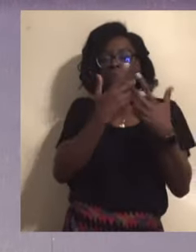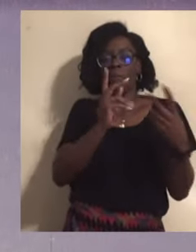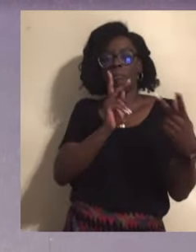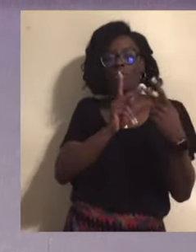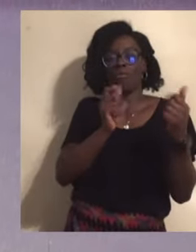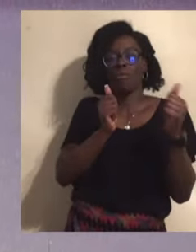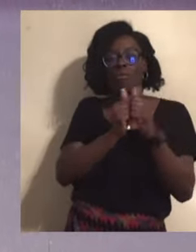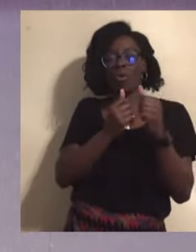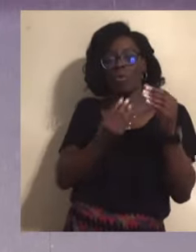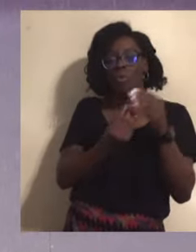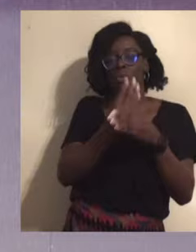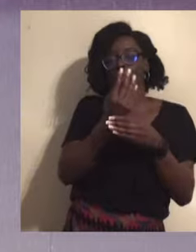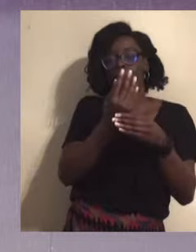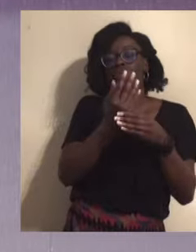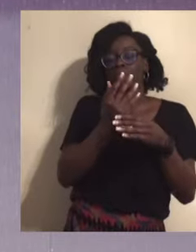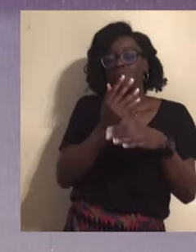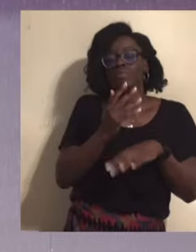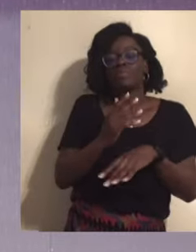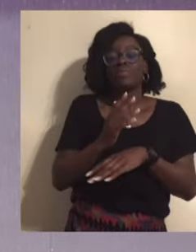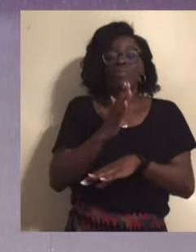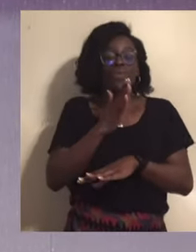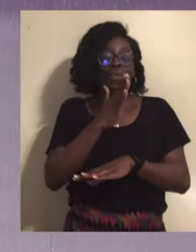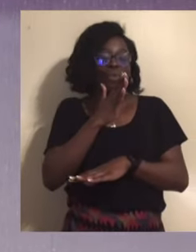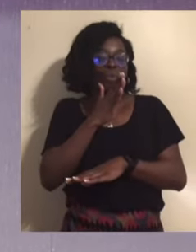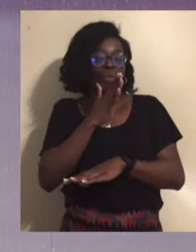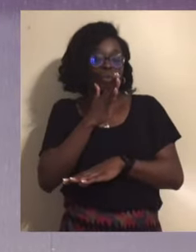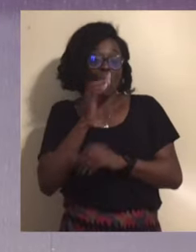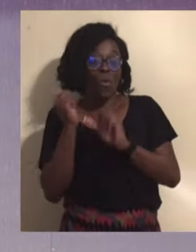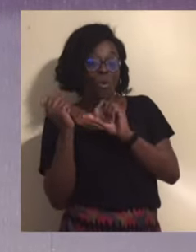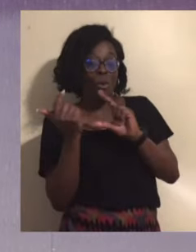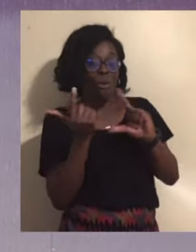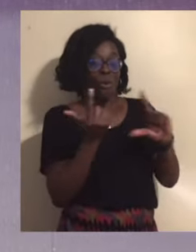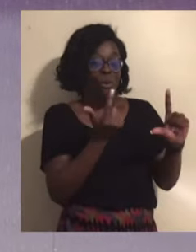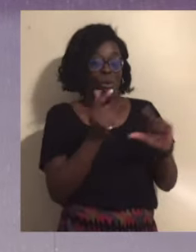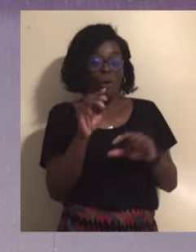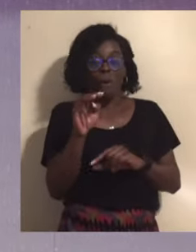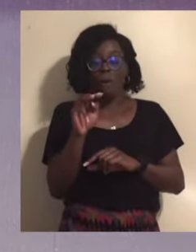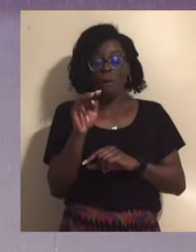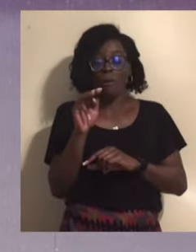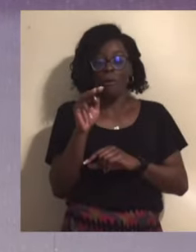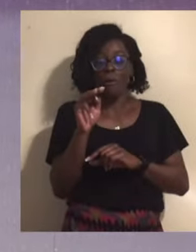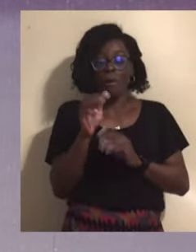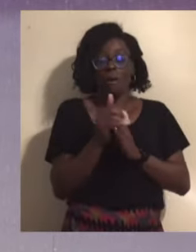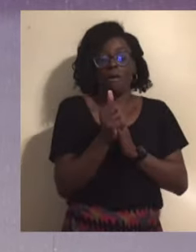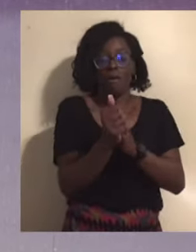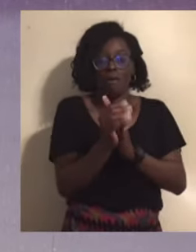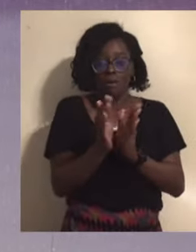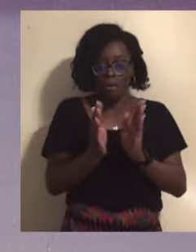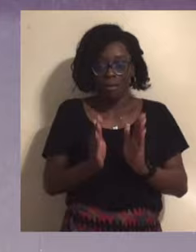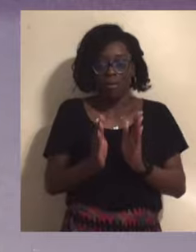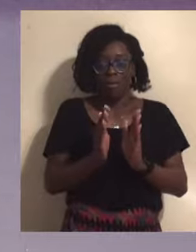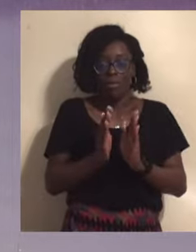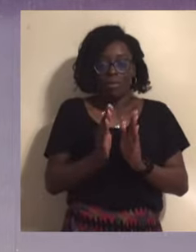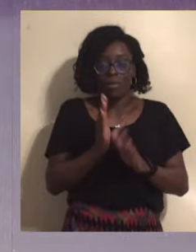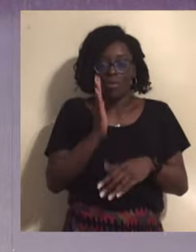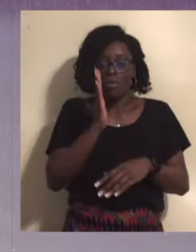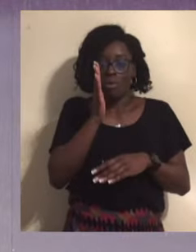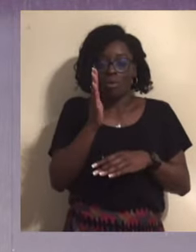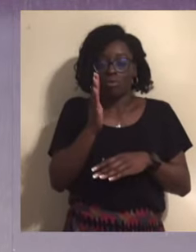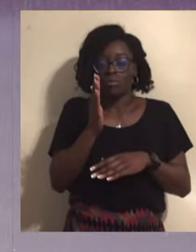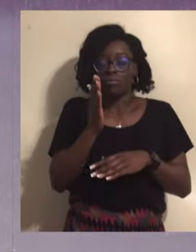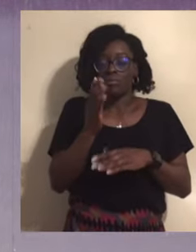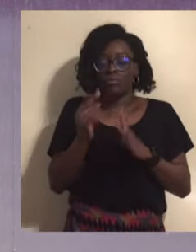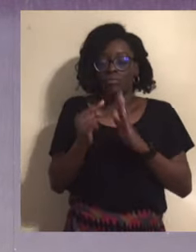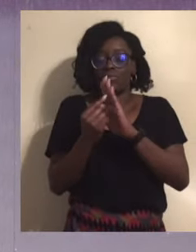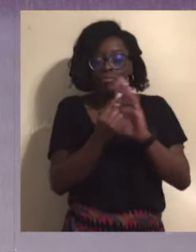so all of our ministry leaders, you're to have your ministry represented in the lobby for our ministry fair for those